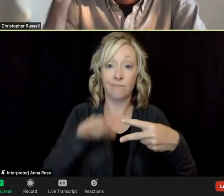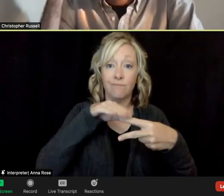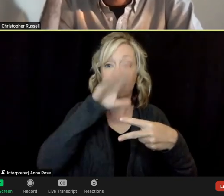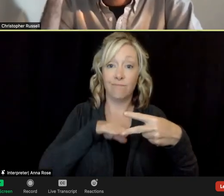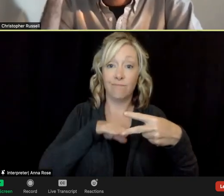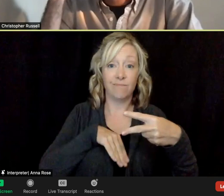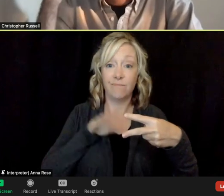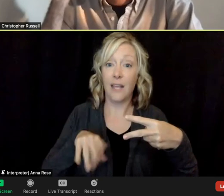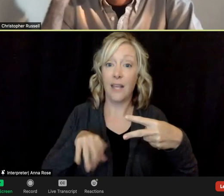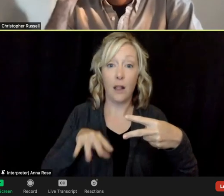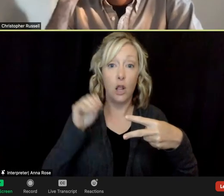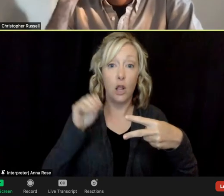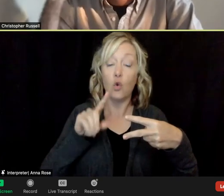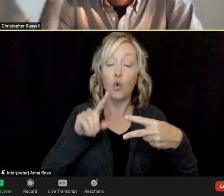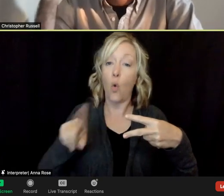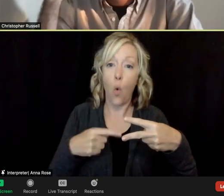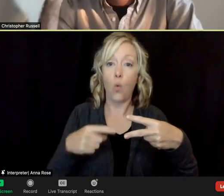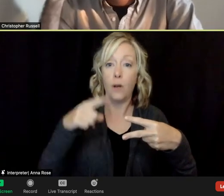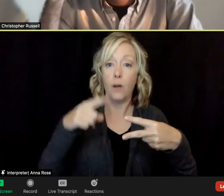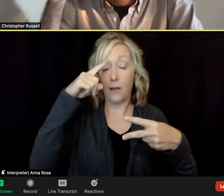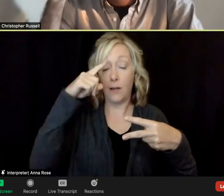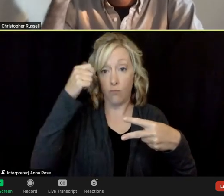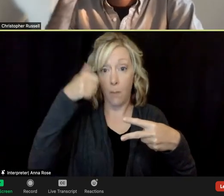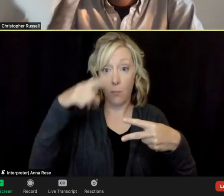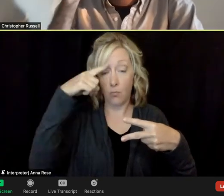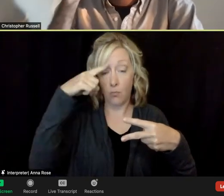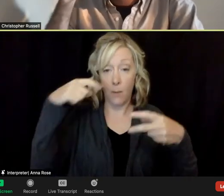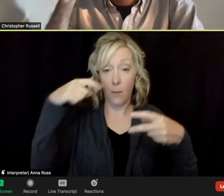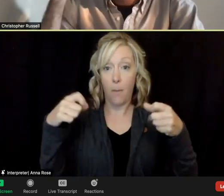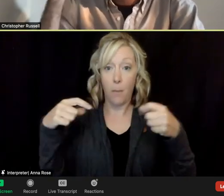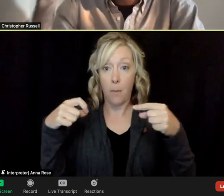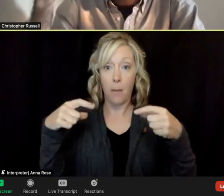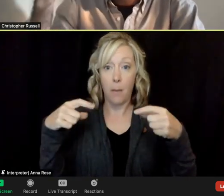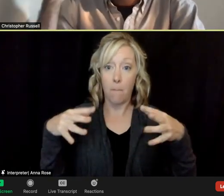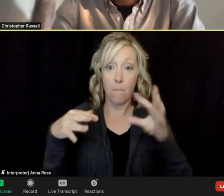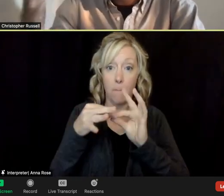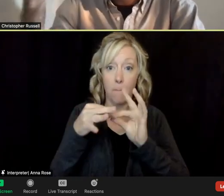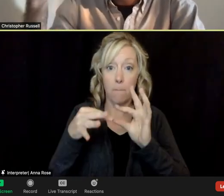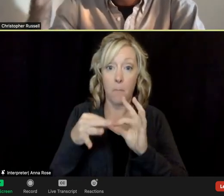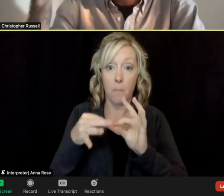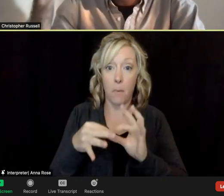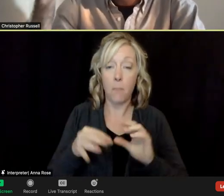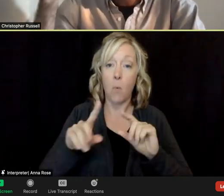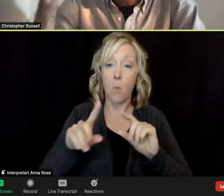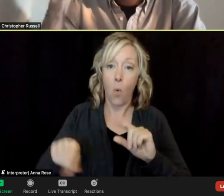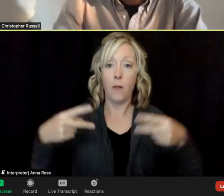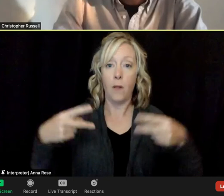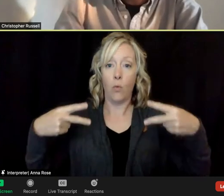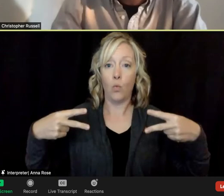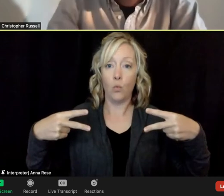making that neurological progress and those connections in our brain when we are either quiet awake or active awake.